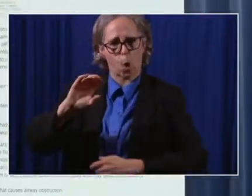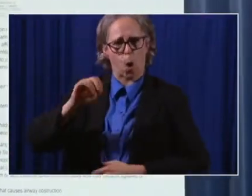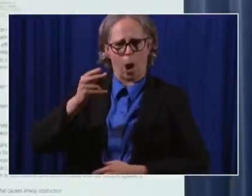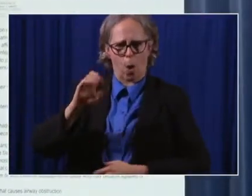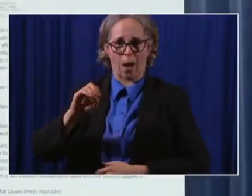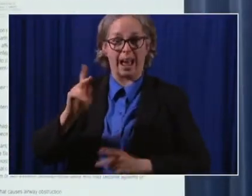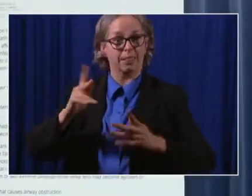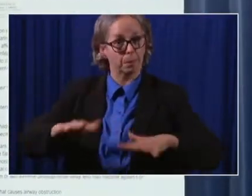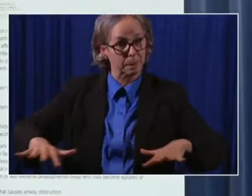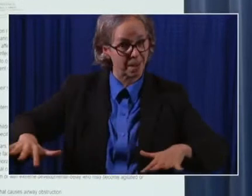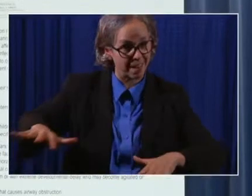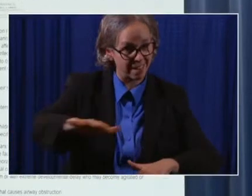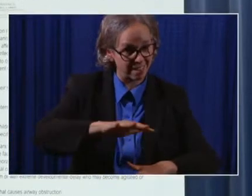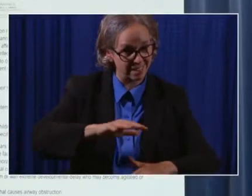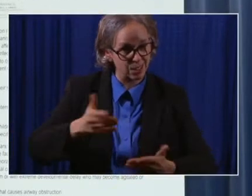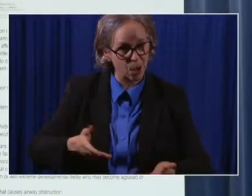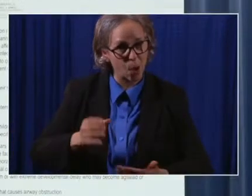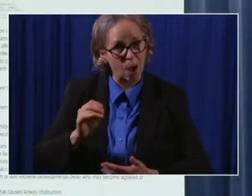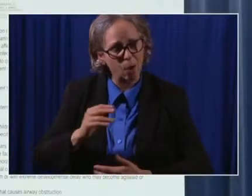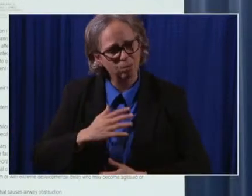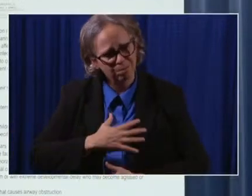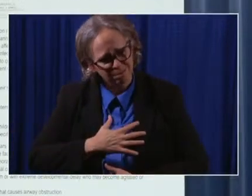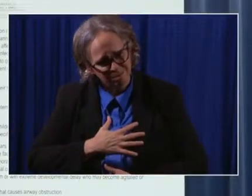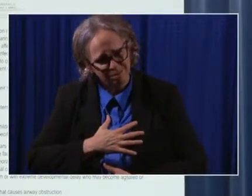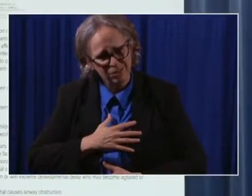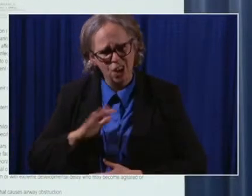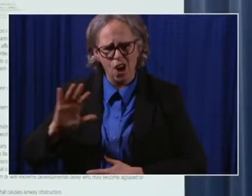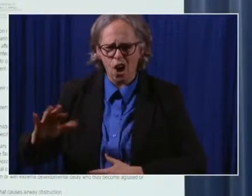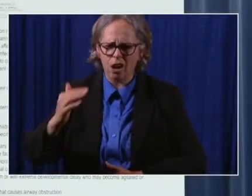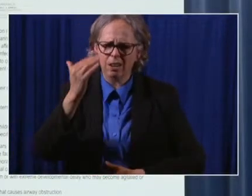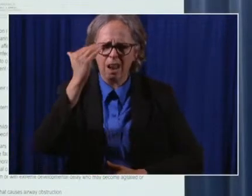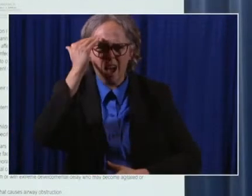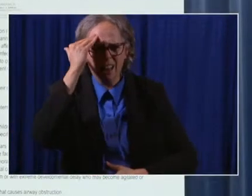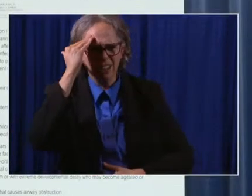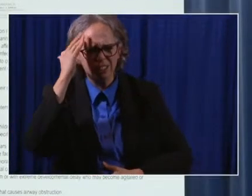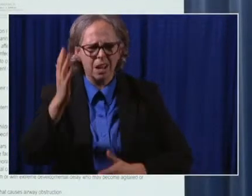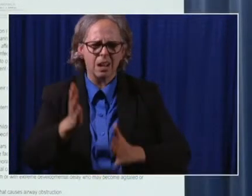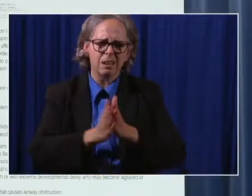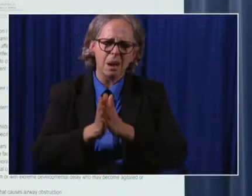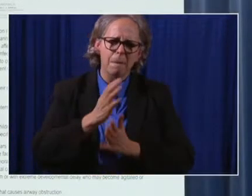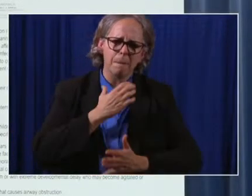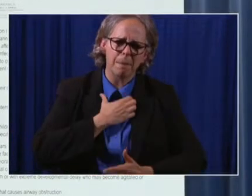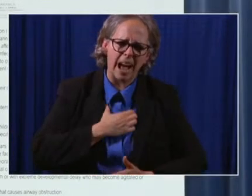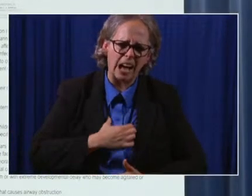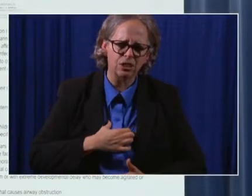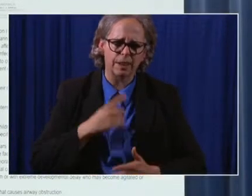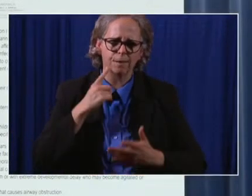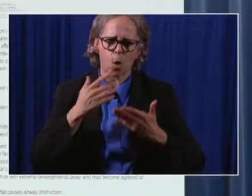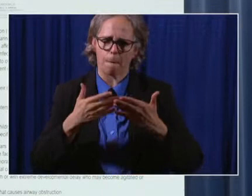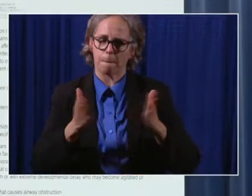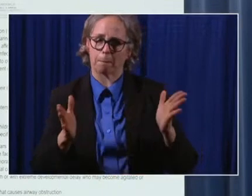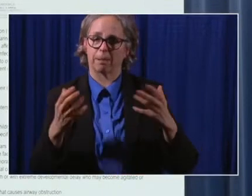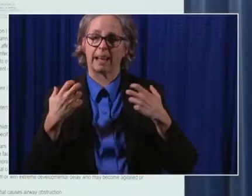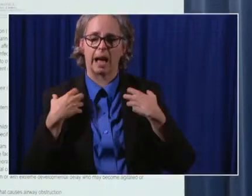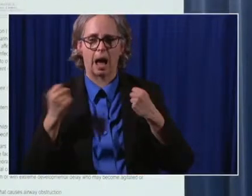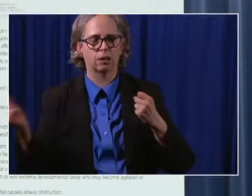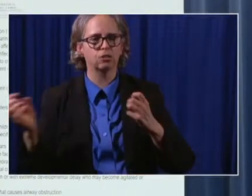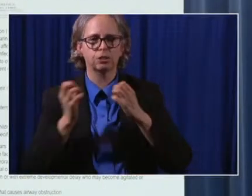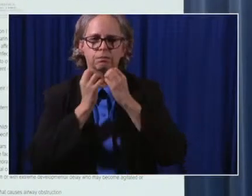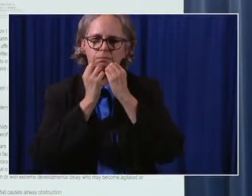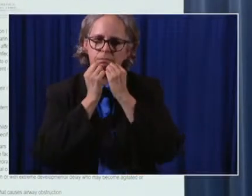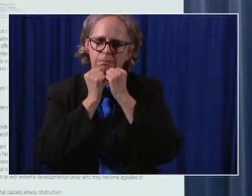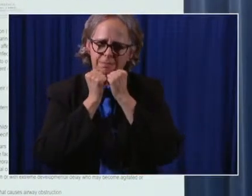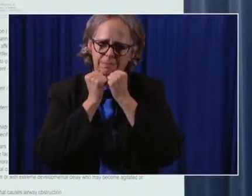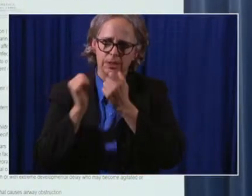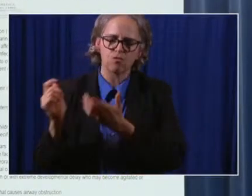Her knowledge of and passion for public health helped position Ohio as well as we could be as we